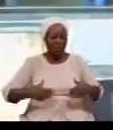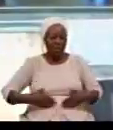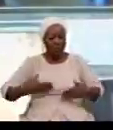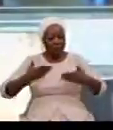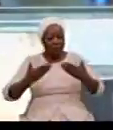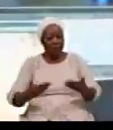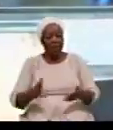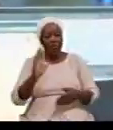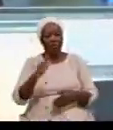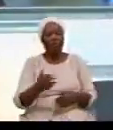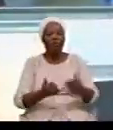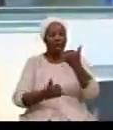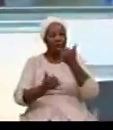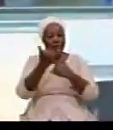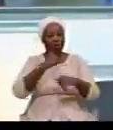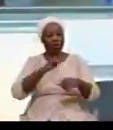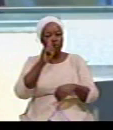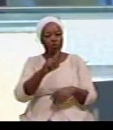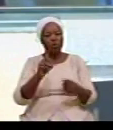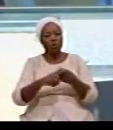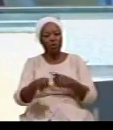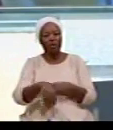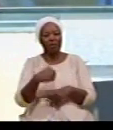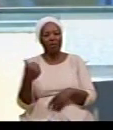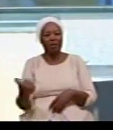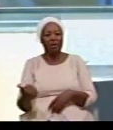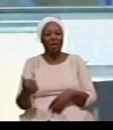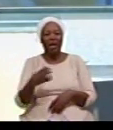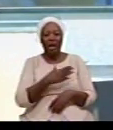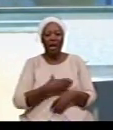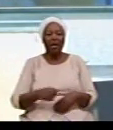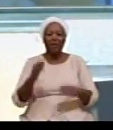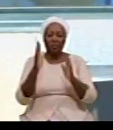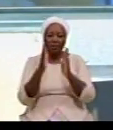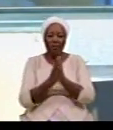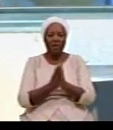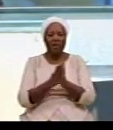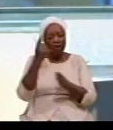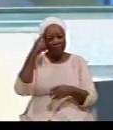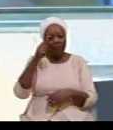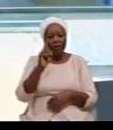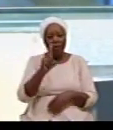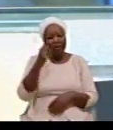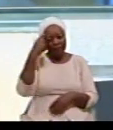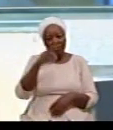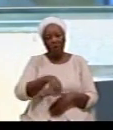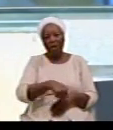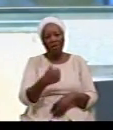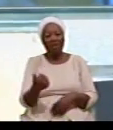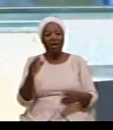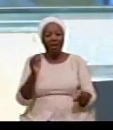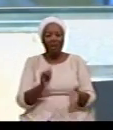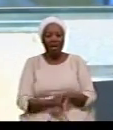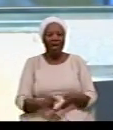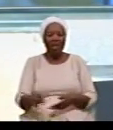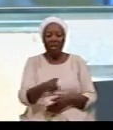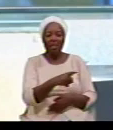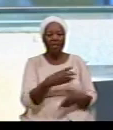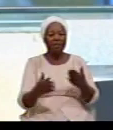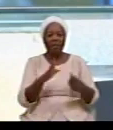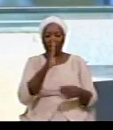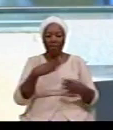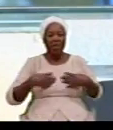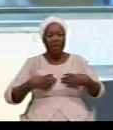faults one to another and pray one for another that ye may be healed.